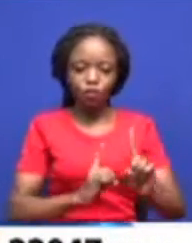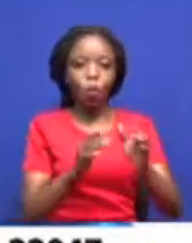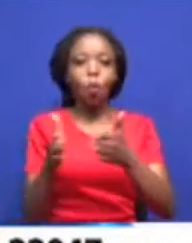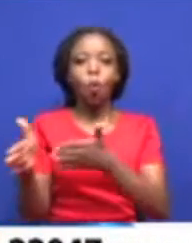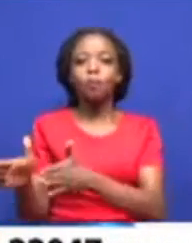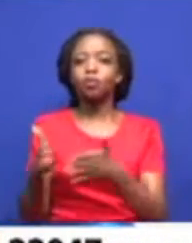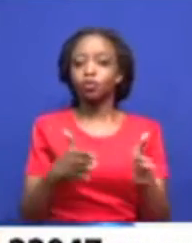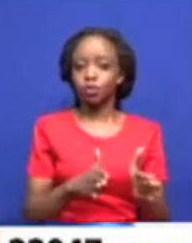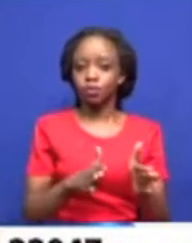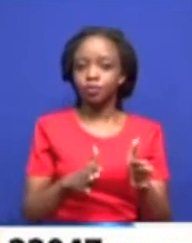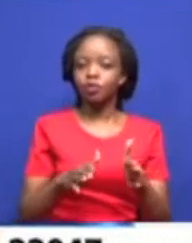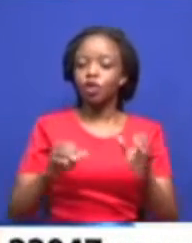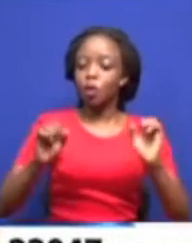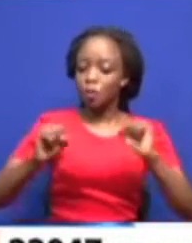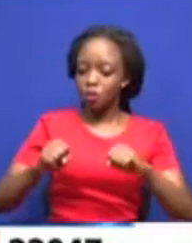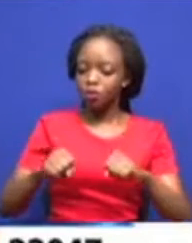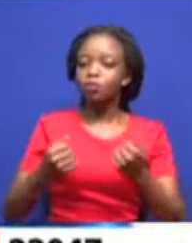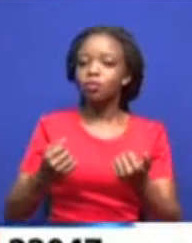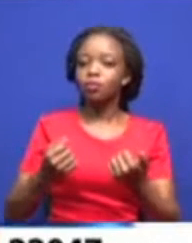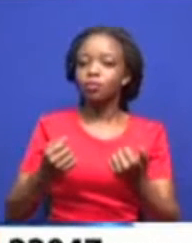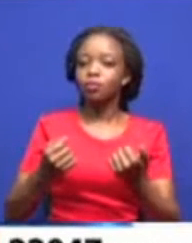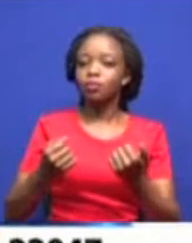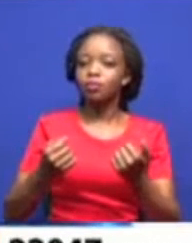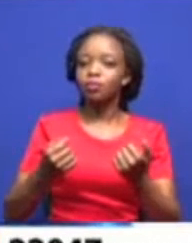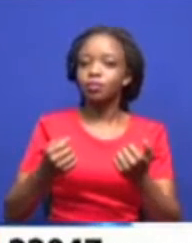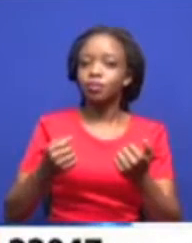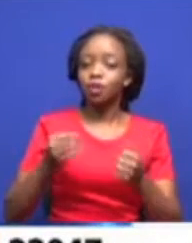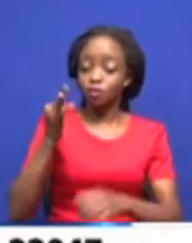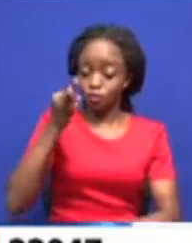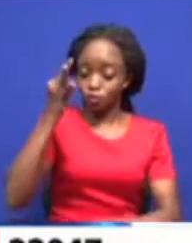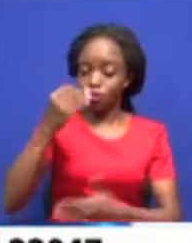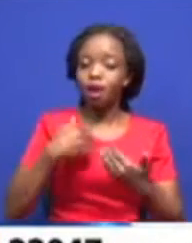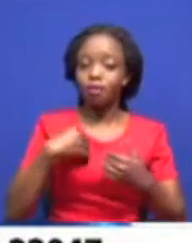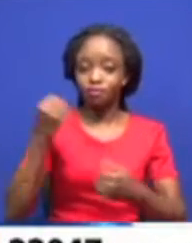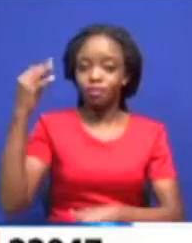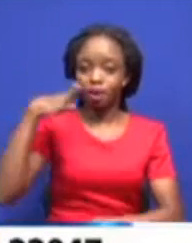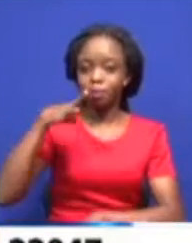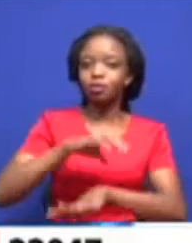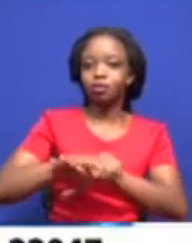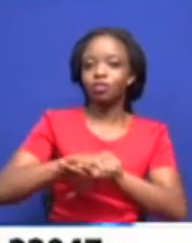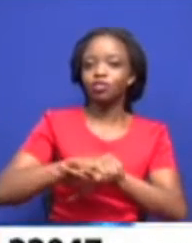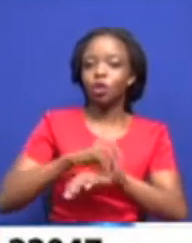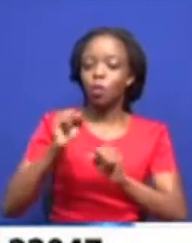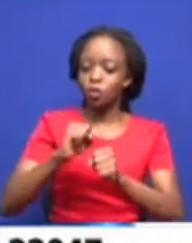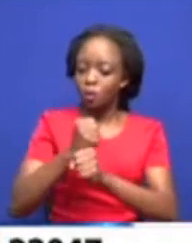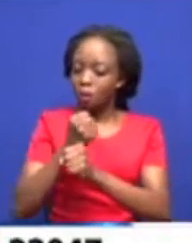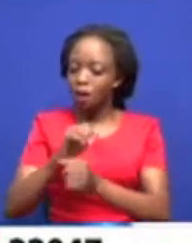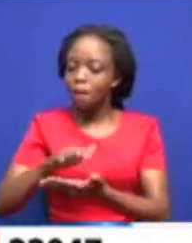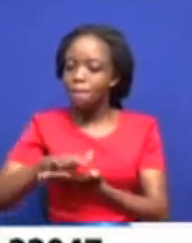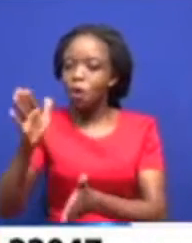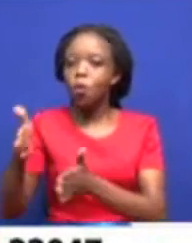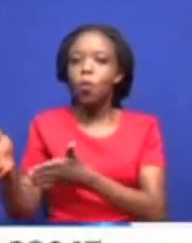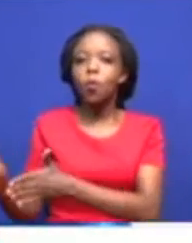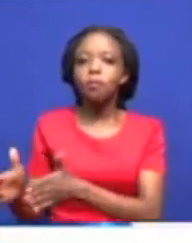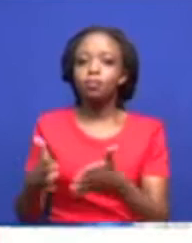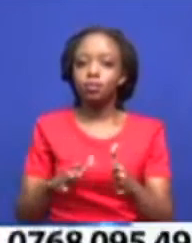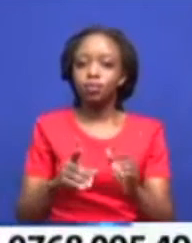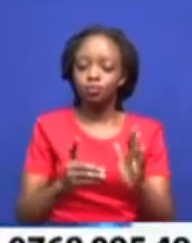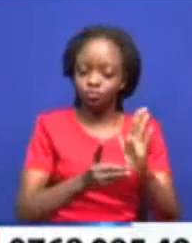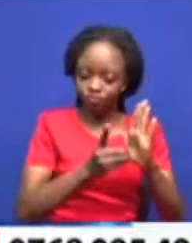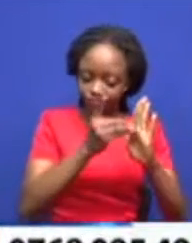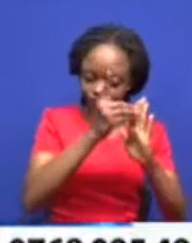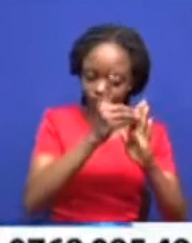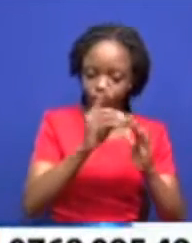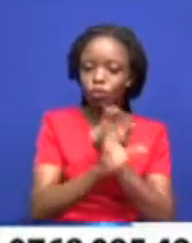have, sky is the limit, as you said, and they will be able to bring more opportunities and developments to